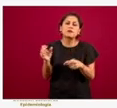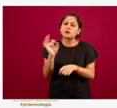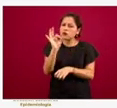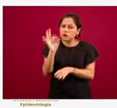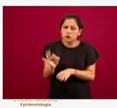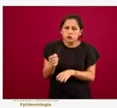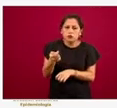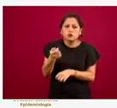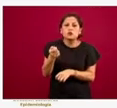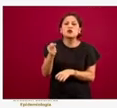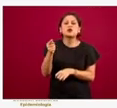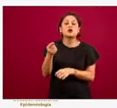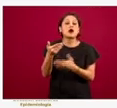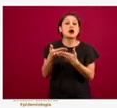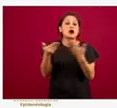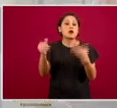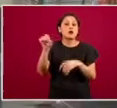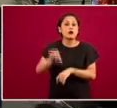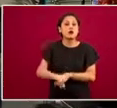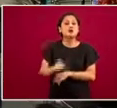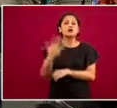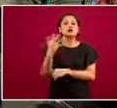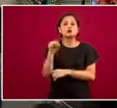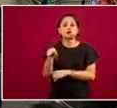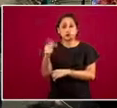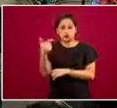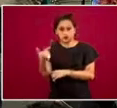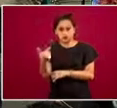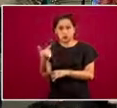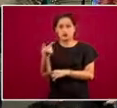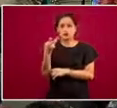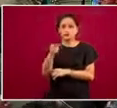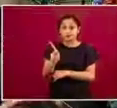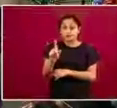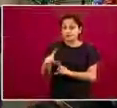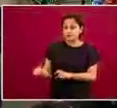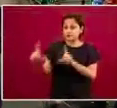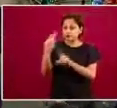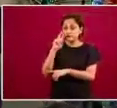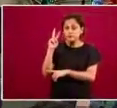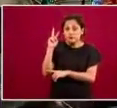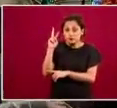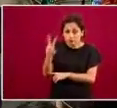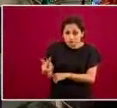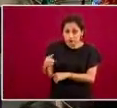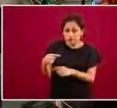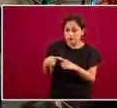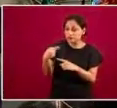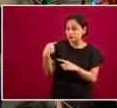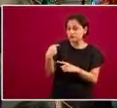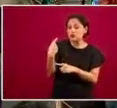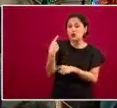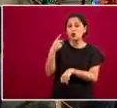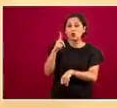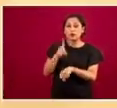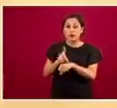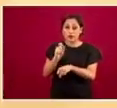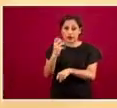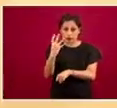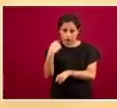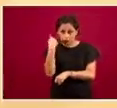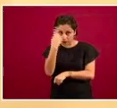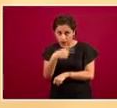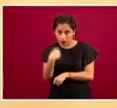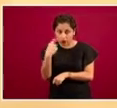an upwards trend. It is currently at 5.7. And if we look at the more